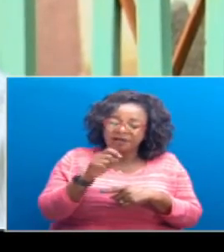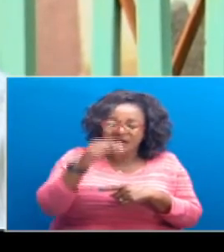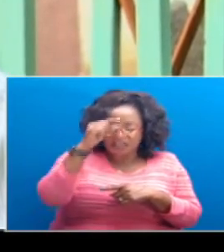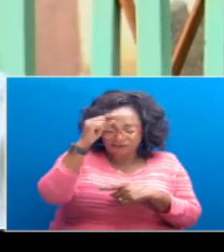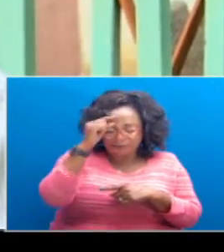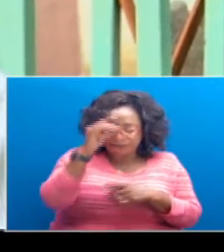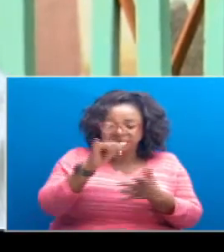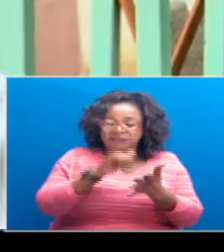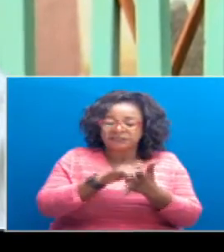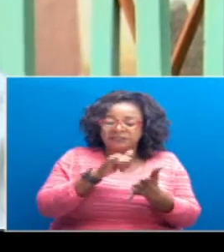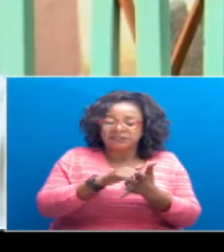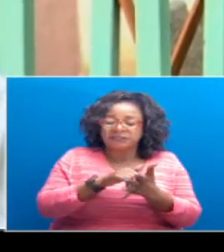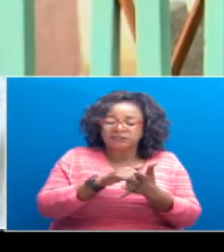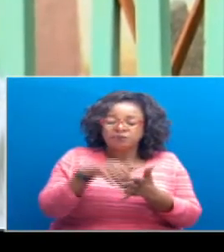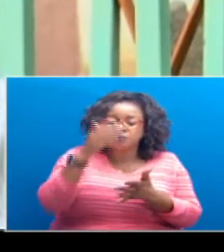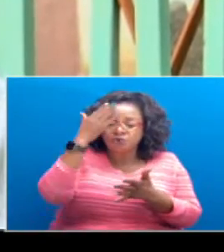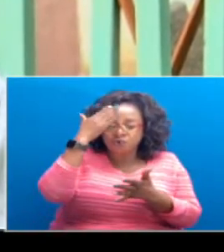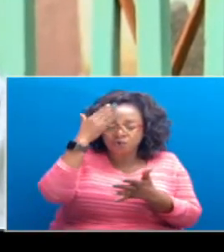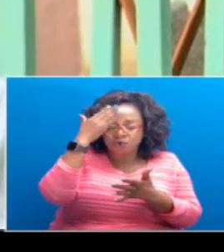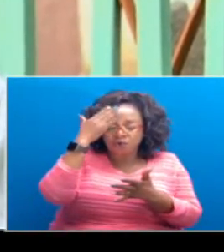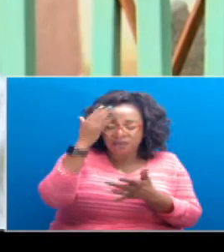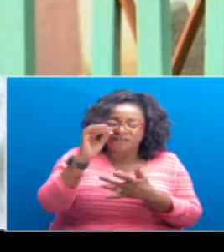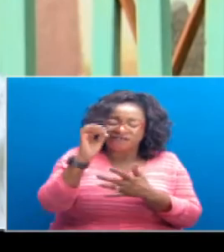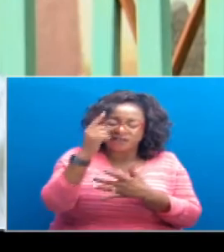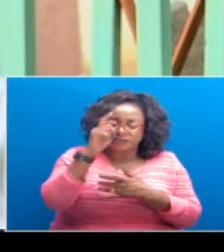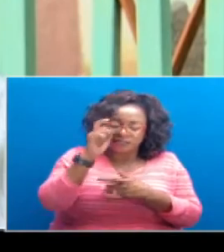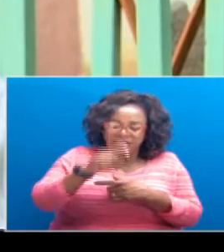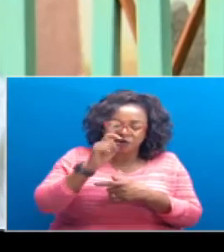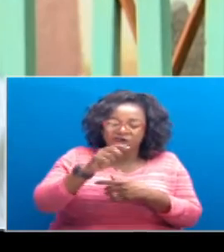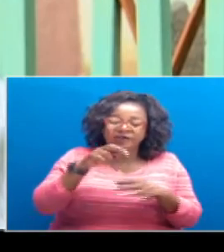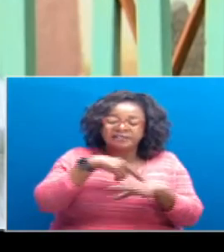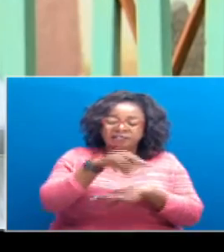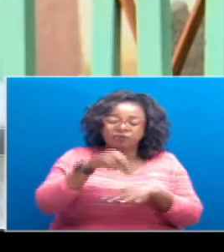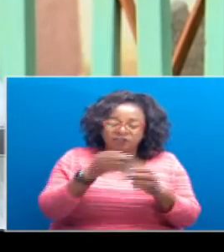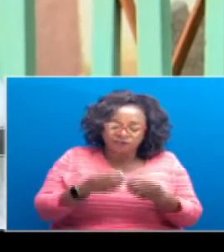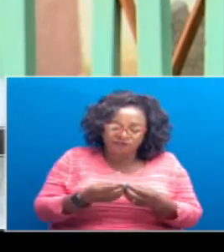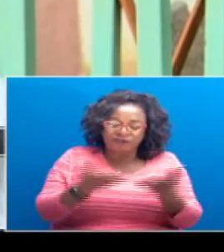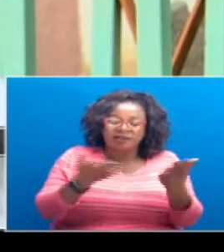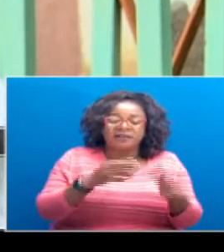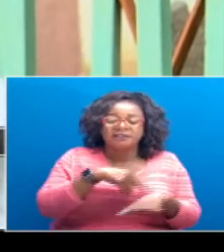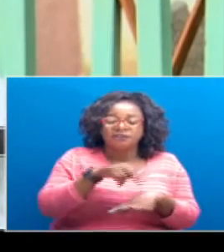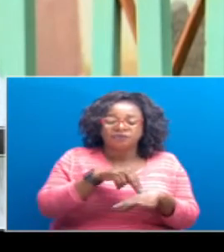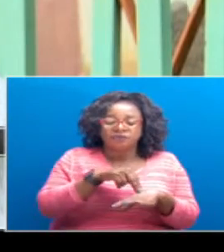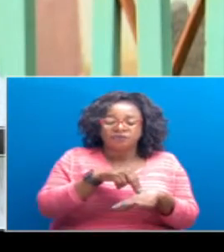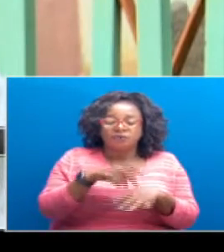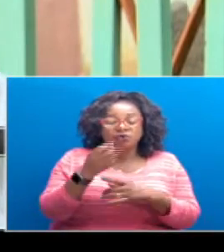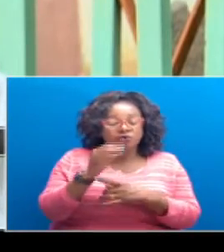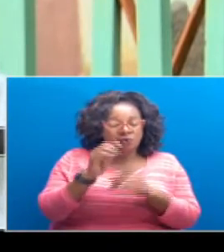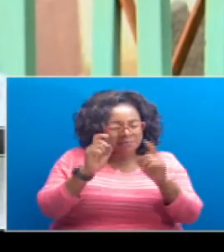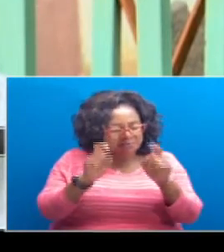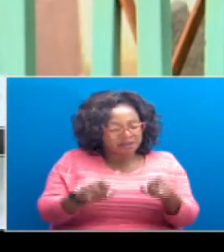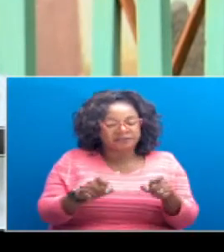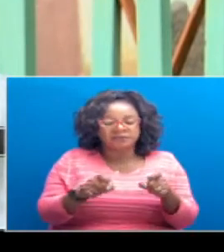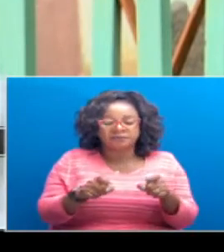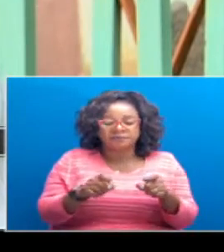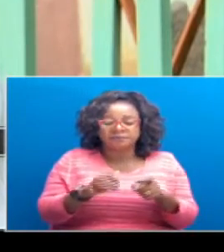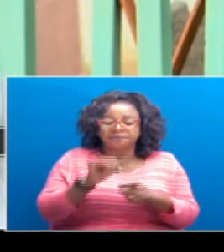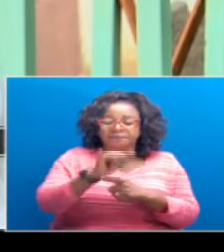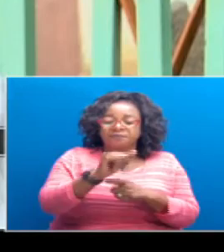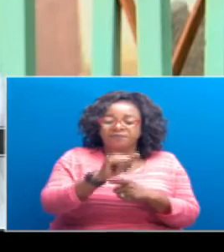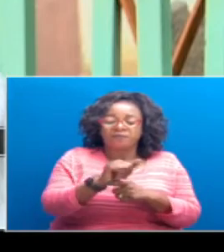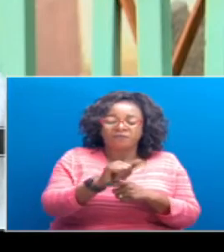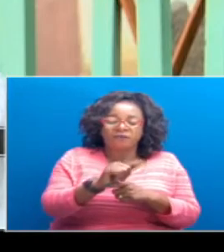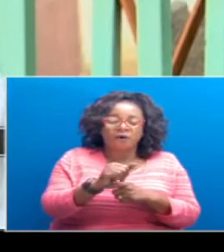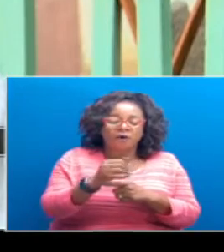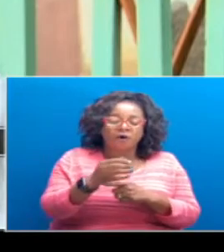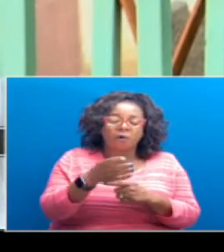government that should know that the first need of a nation is to feed the nation. And therefore we must, that free-flowing water